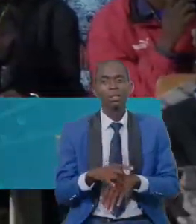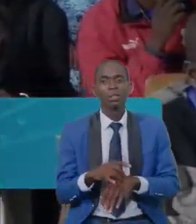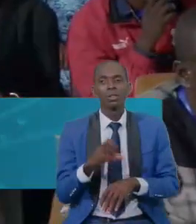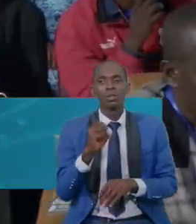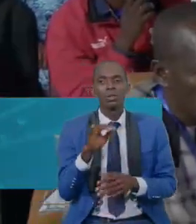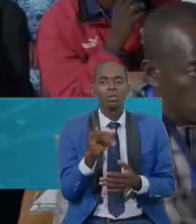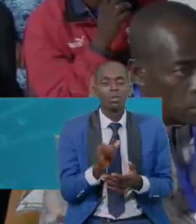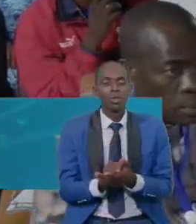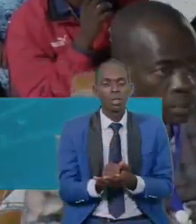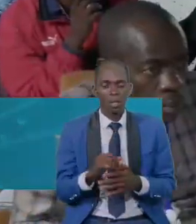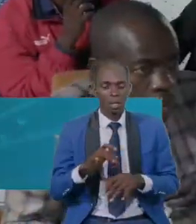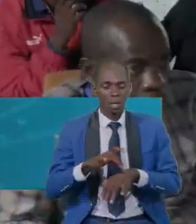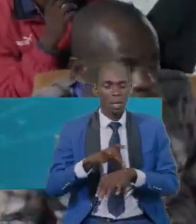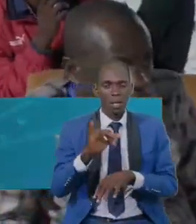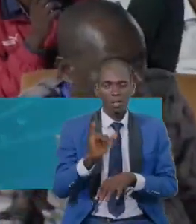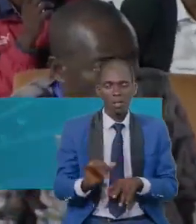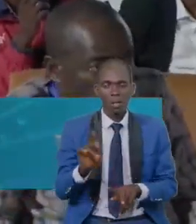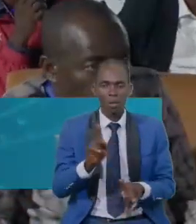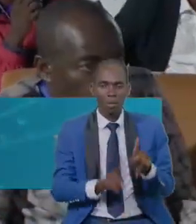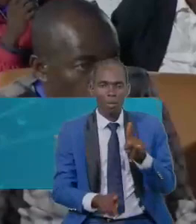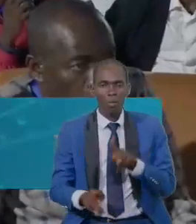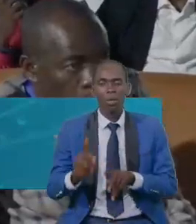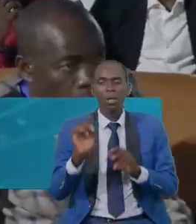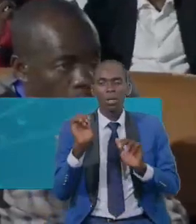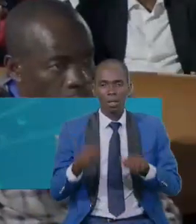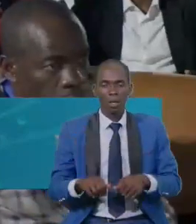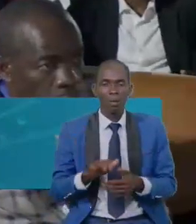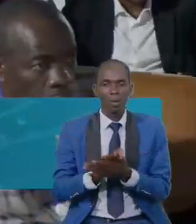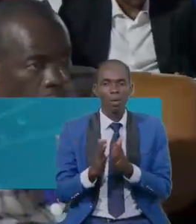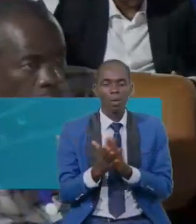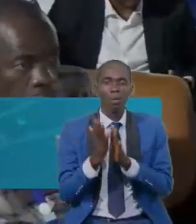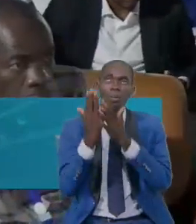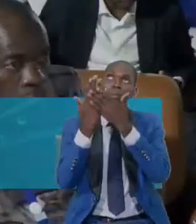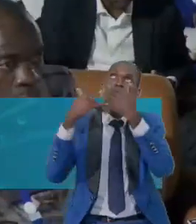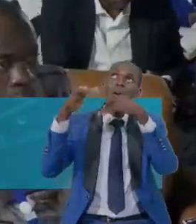earthly people can become heavenly people.